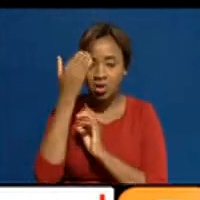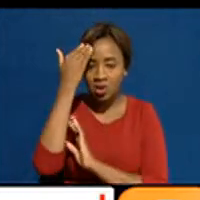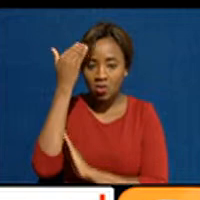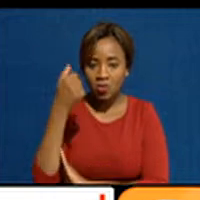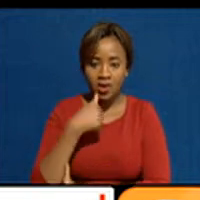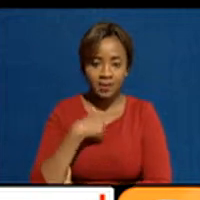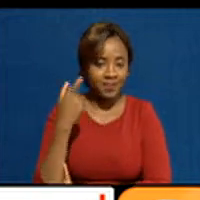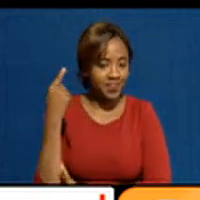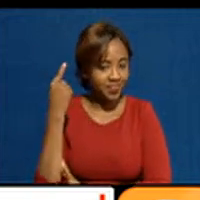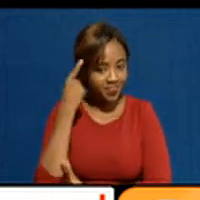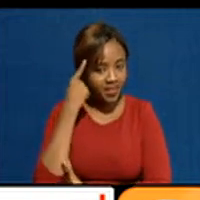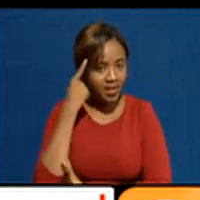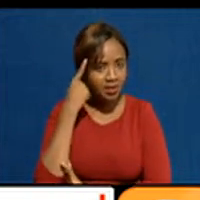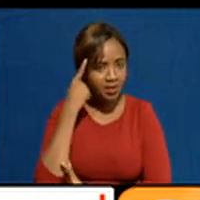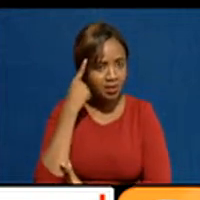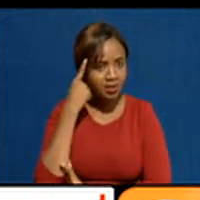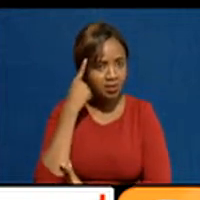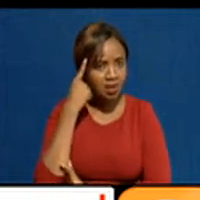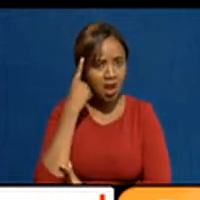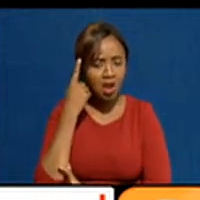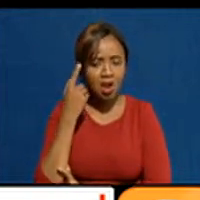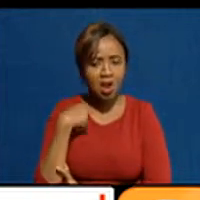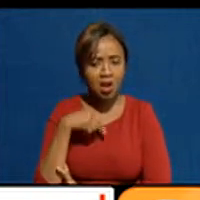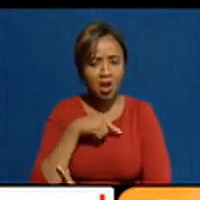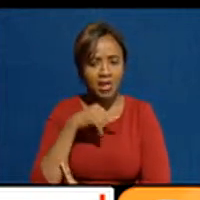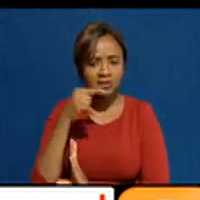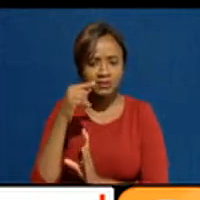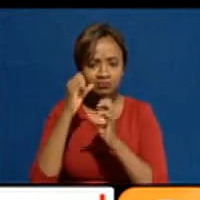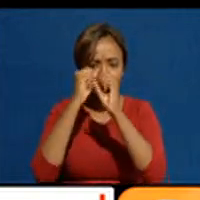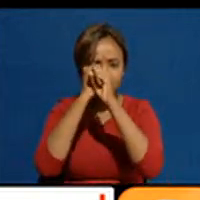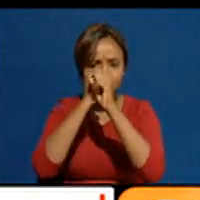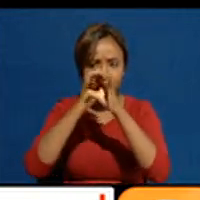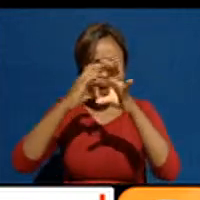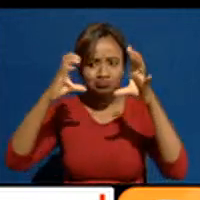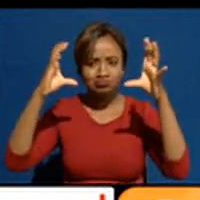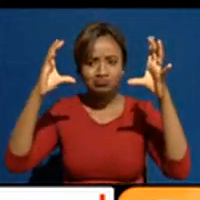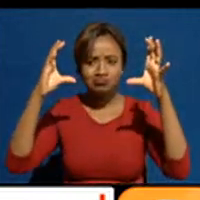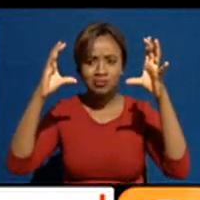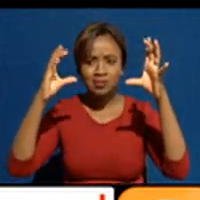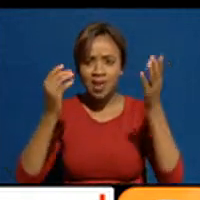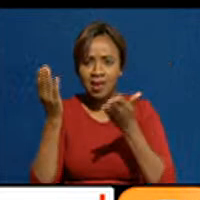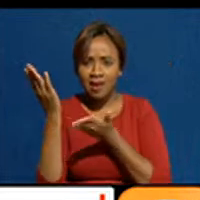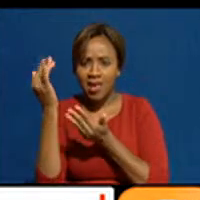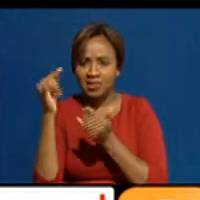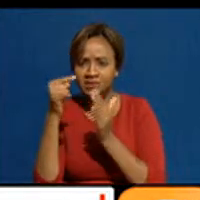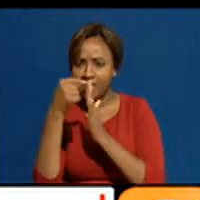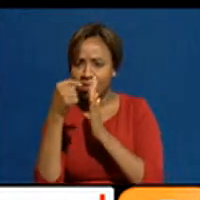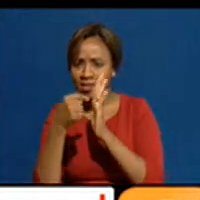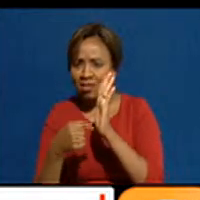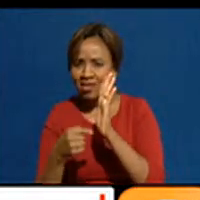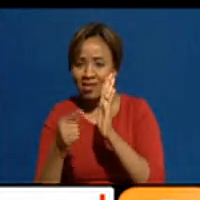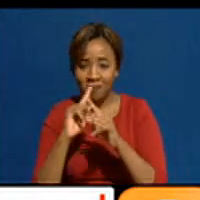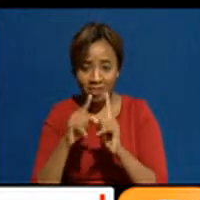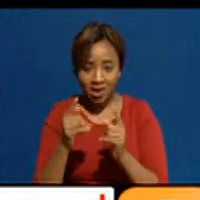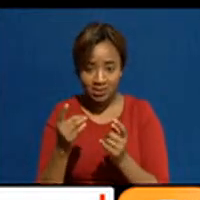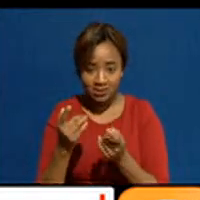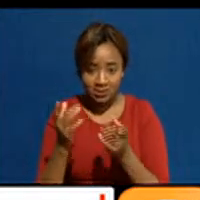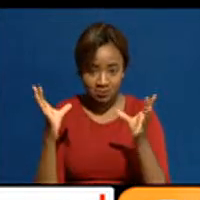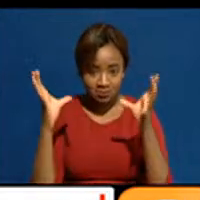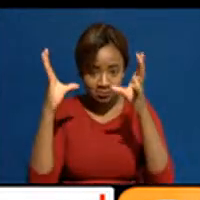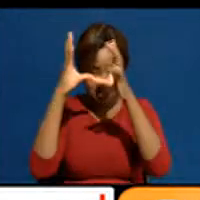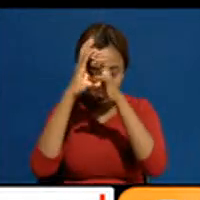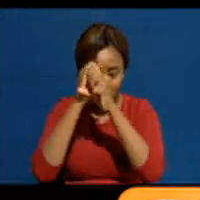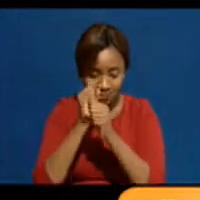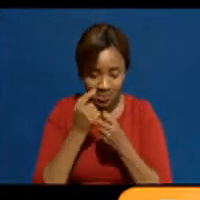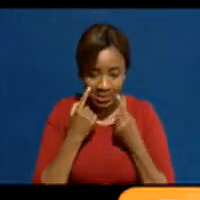we thought it would be is not what it is. I think CBC has been a good idea, but the